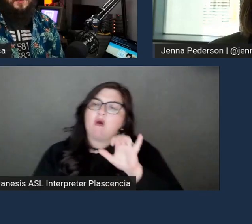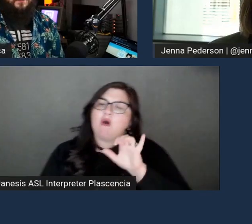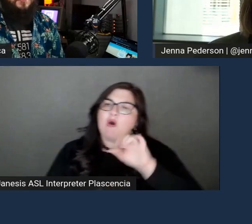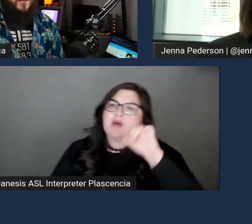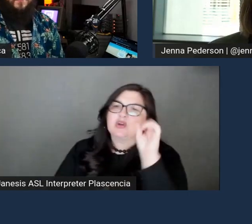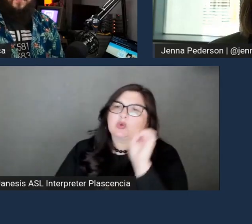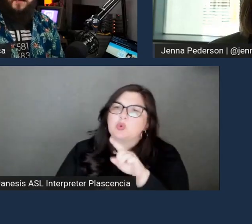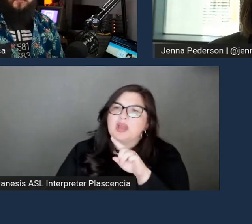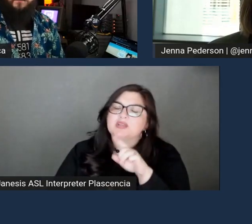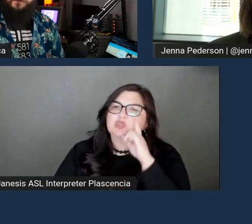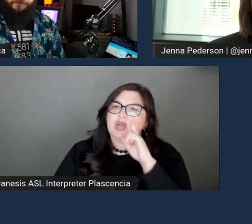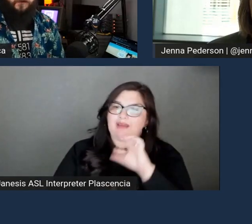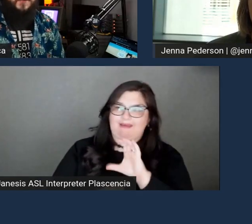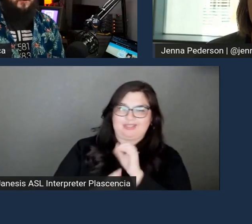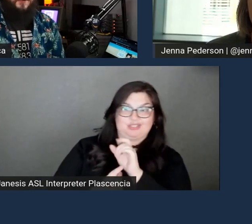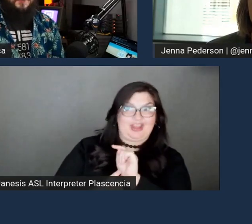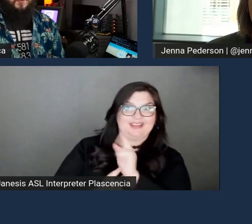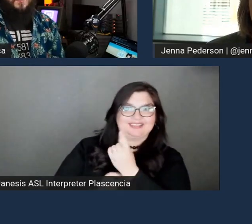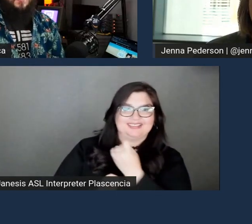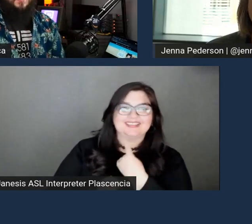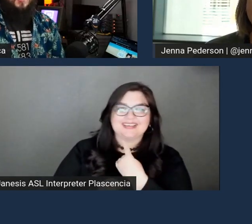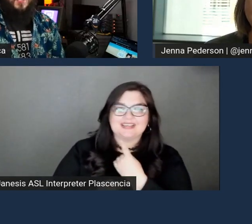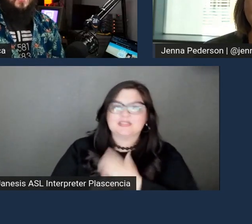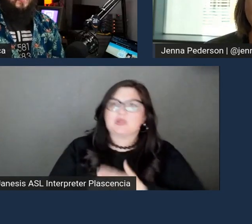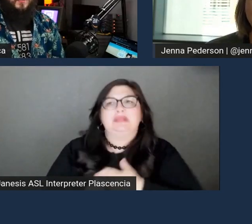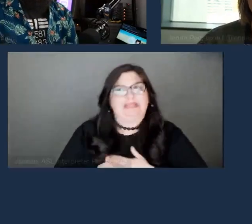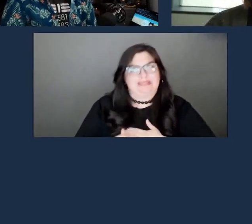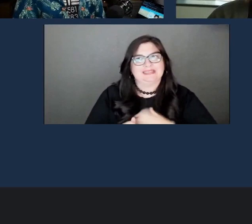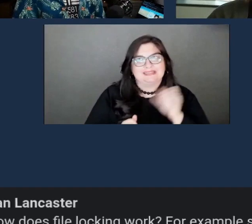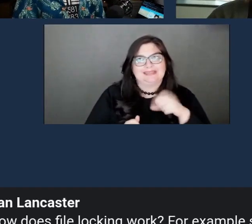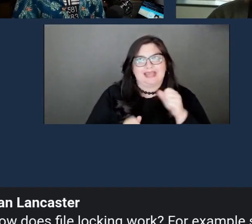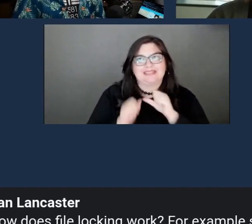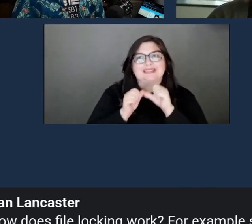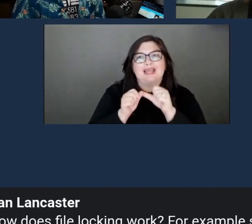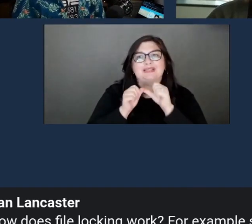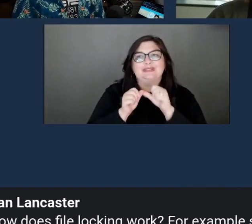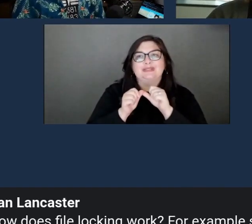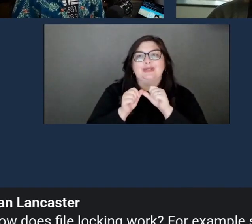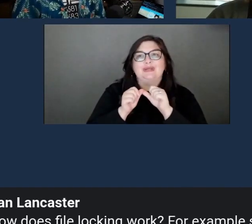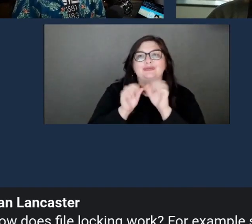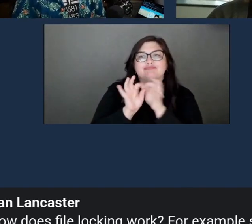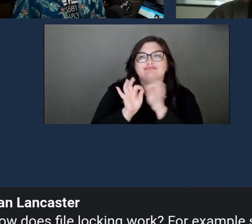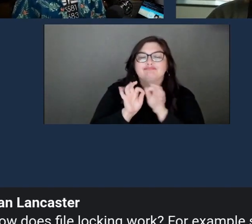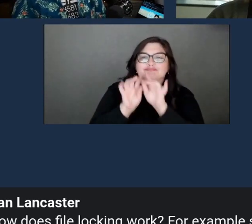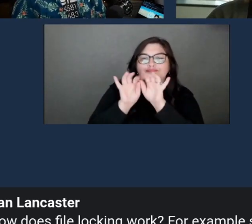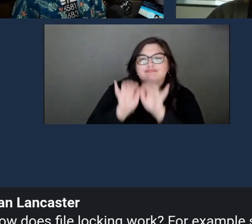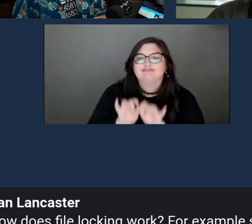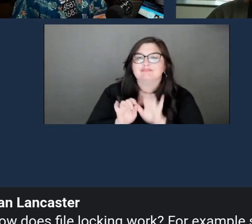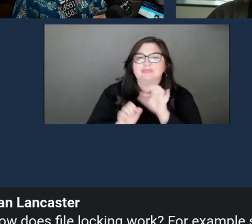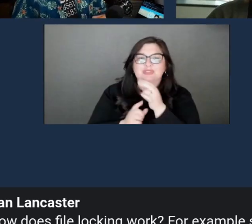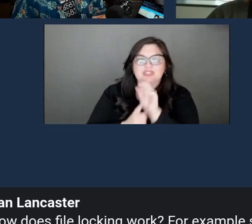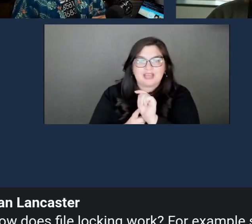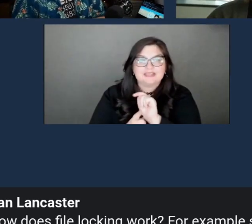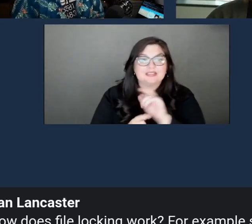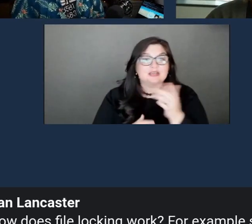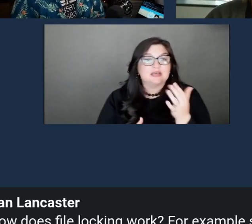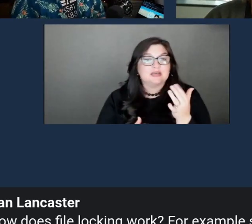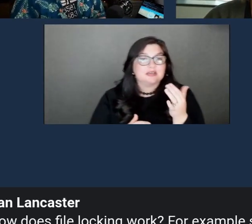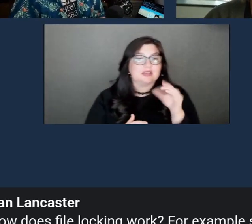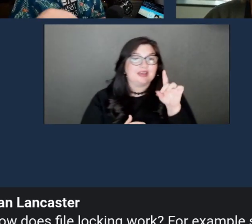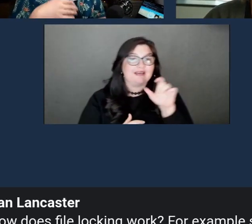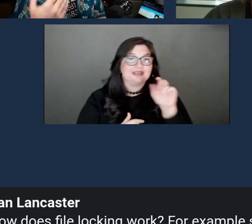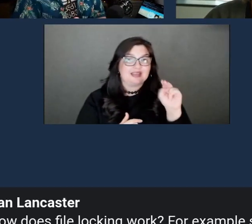a question from chat, and thank you. Please do post your questions in the chat as well. From Dan Lancaster. How does file locking